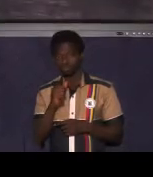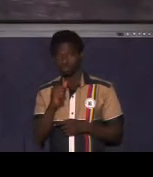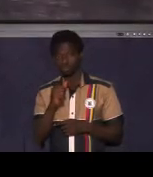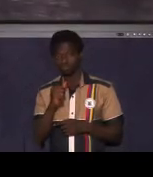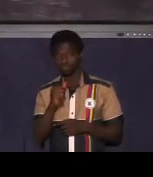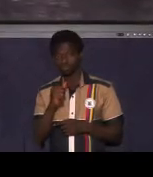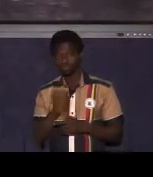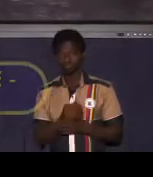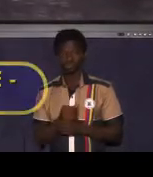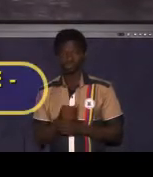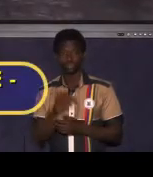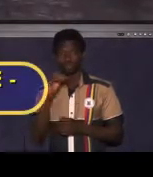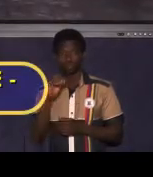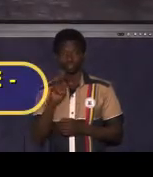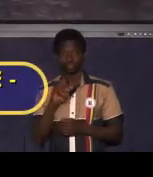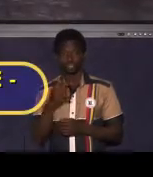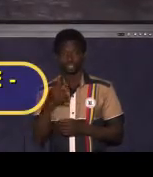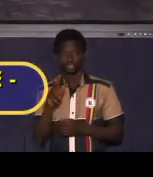be oughtn't.